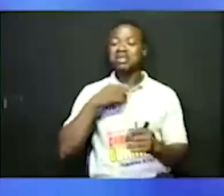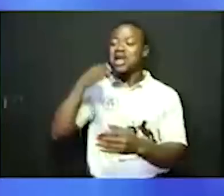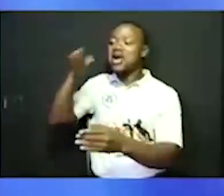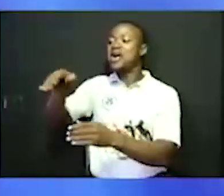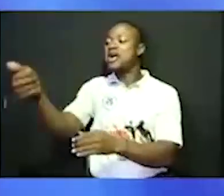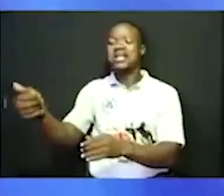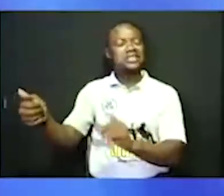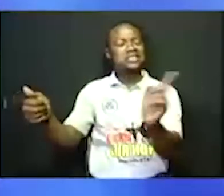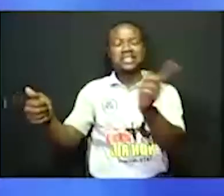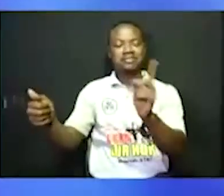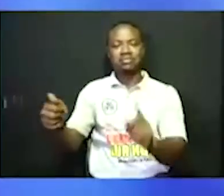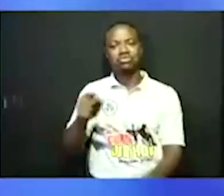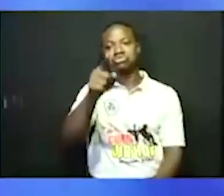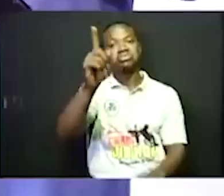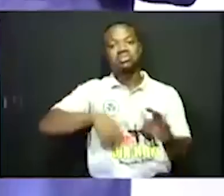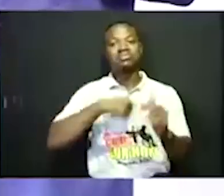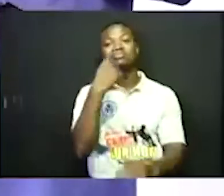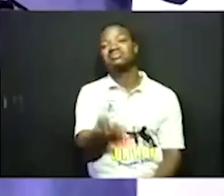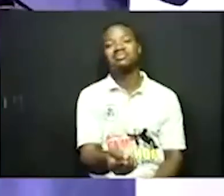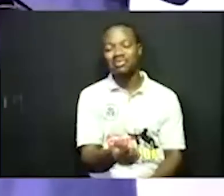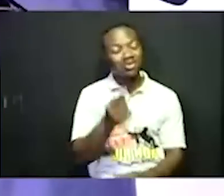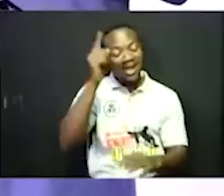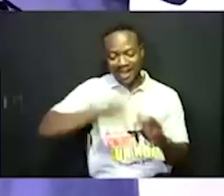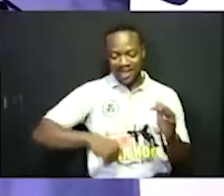offend anyone.